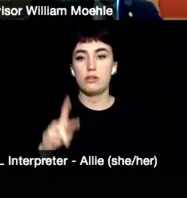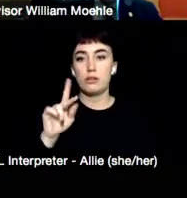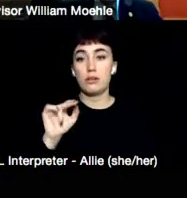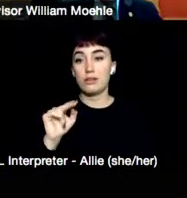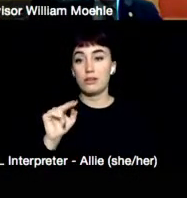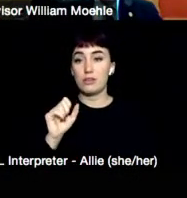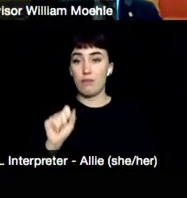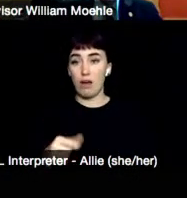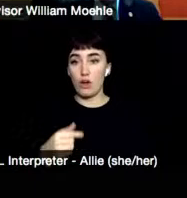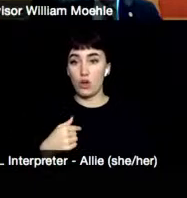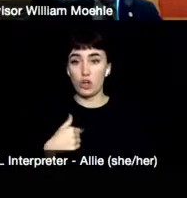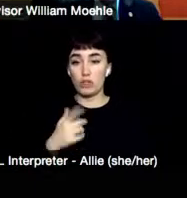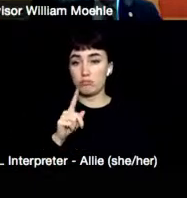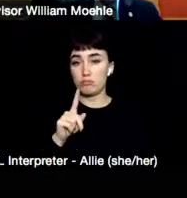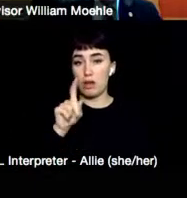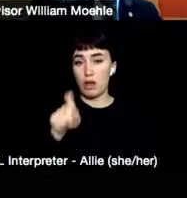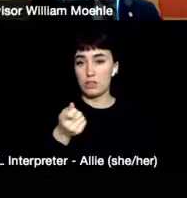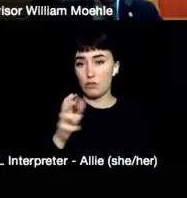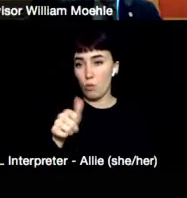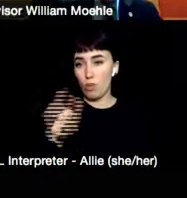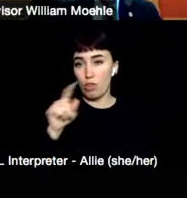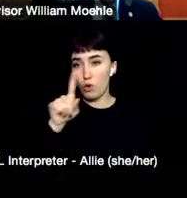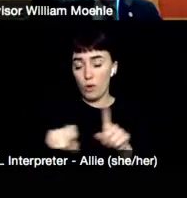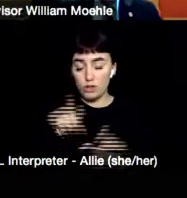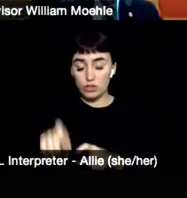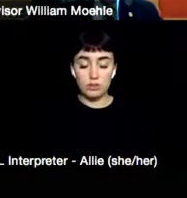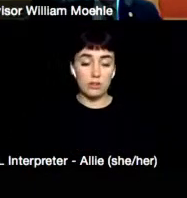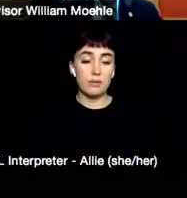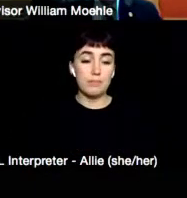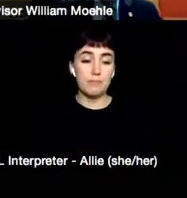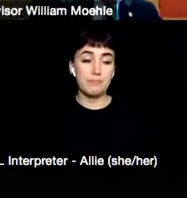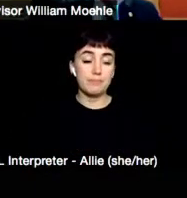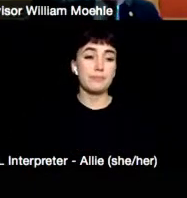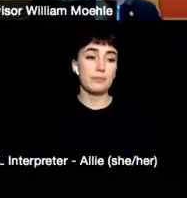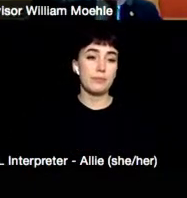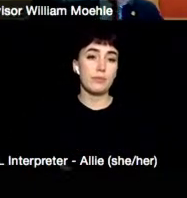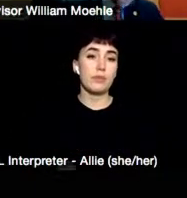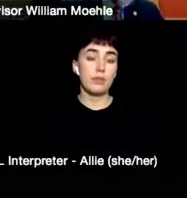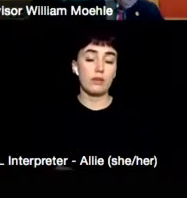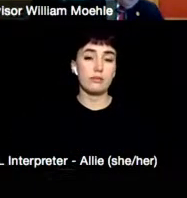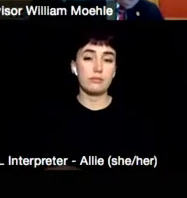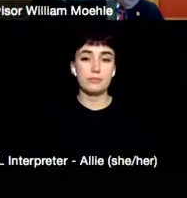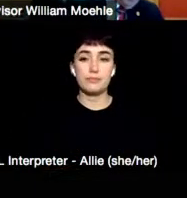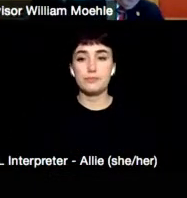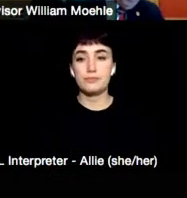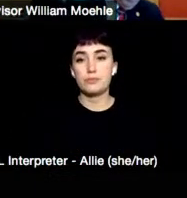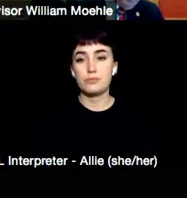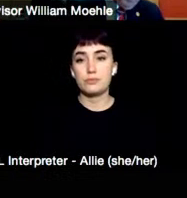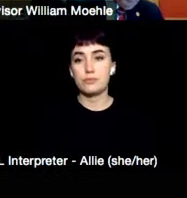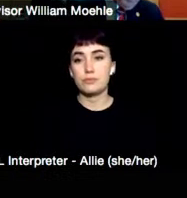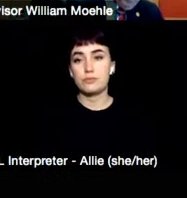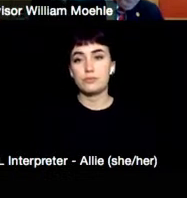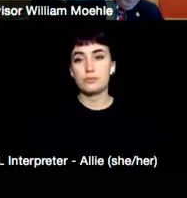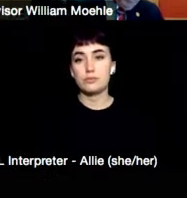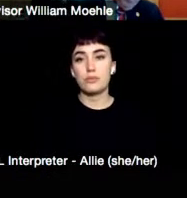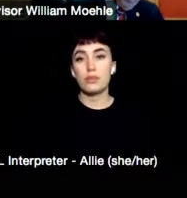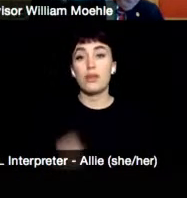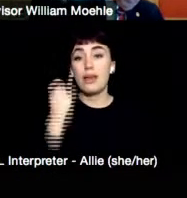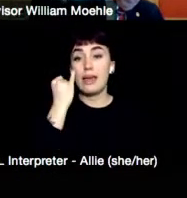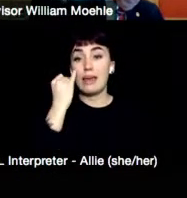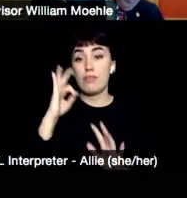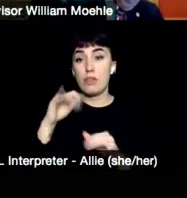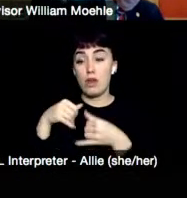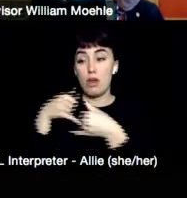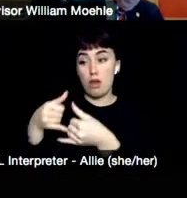could just ask a couple other questions along those lines. If the award of the contract